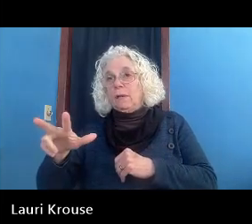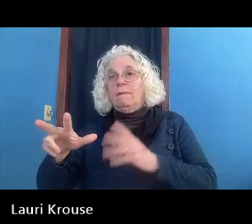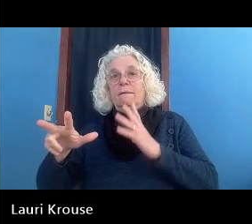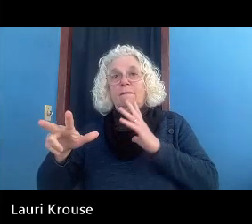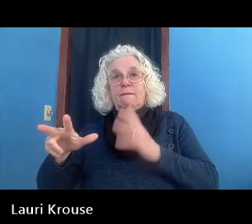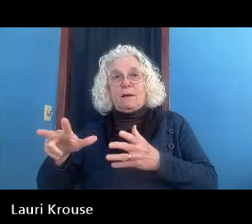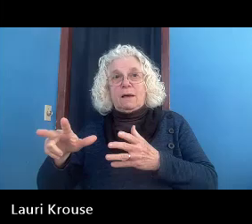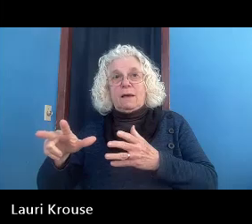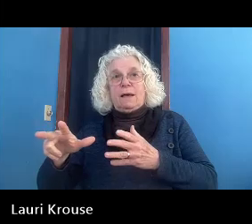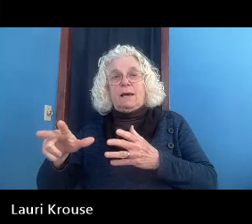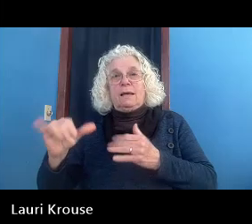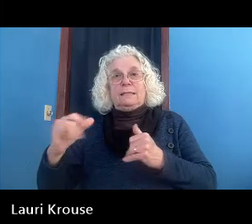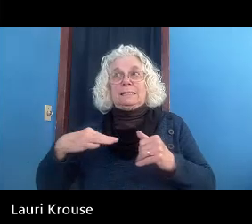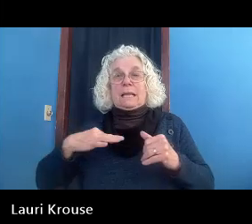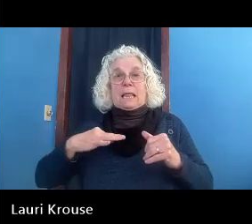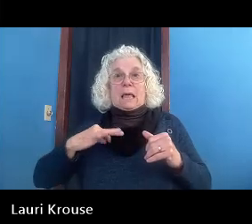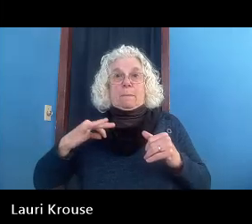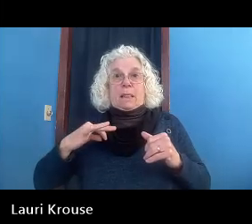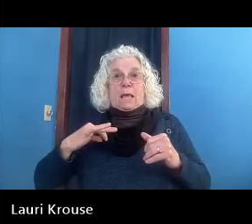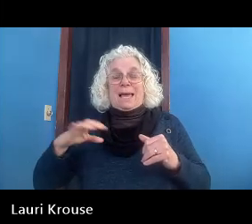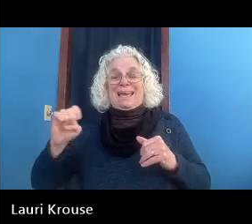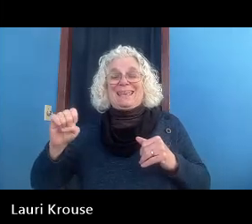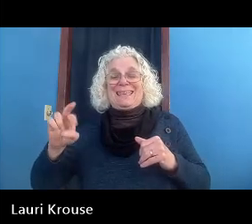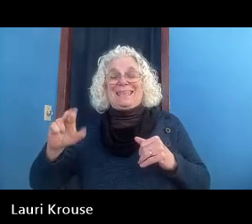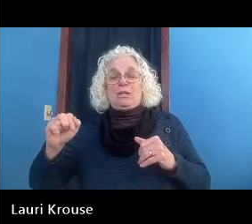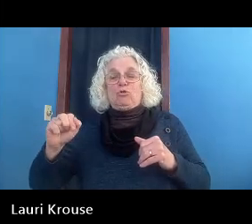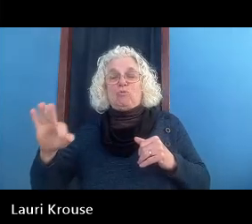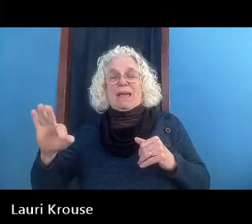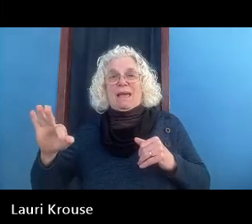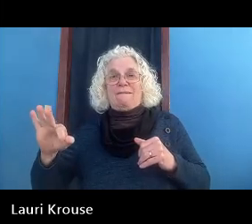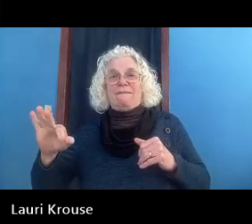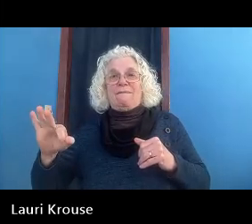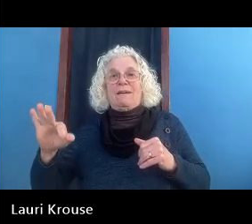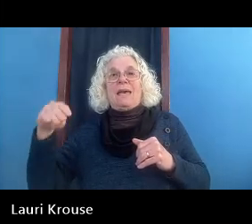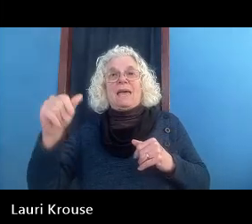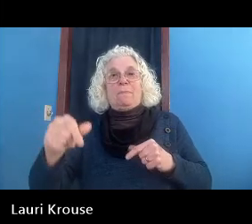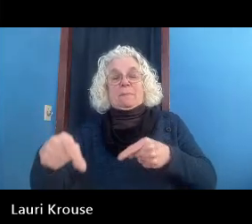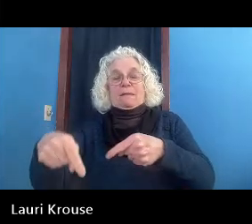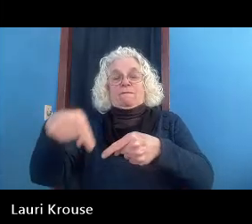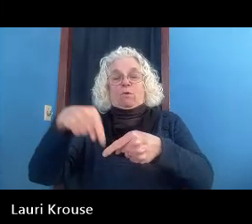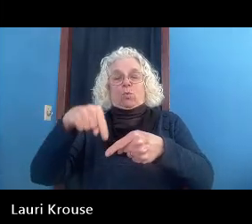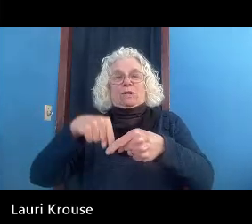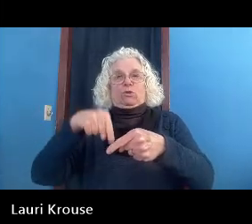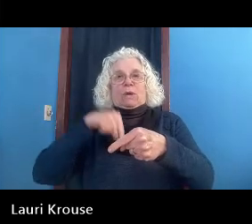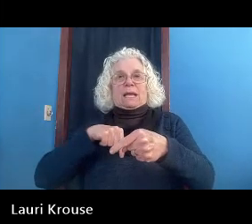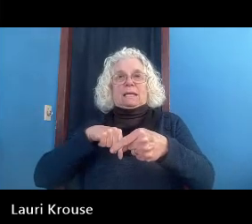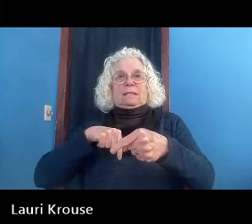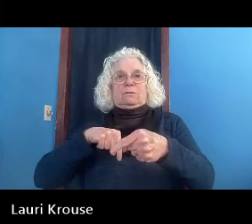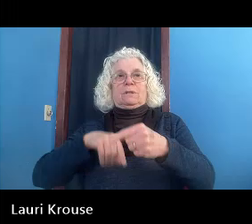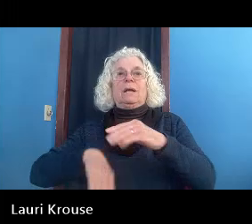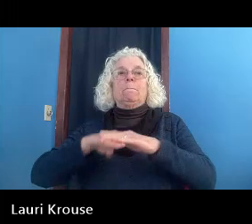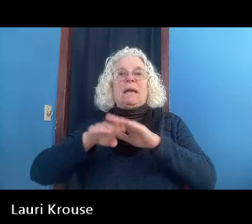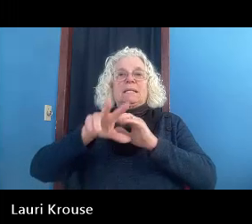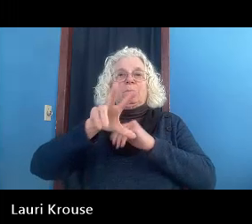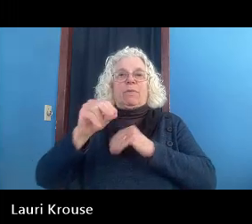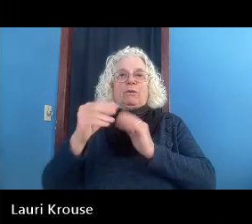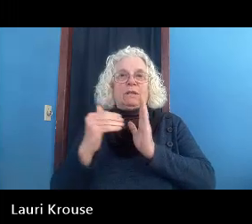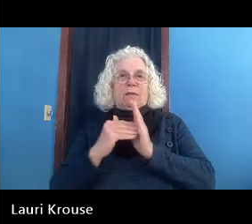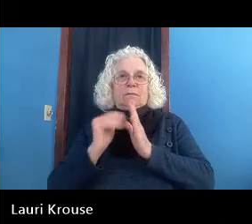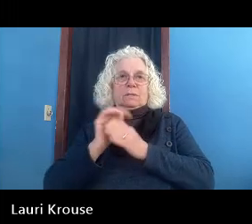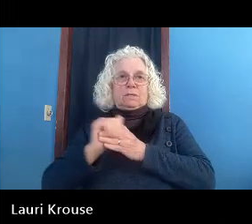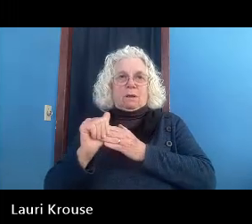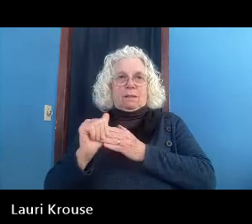that you could still apply for the ERAF program and get retroactively reimbursed, obviously up to $30,000 for the purchases